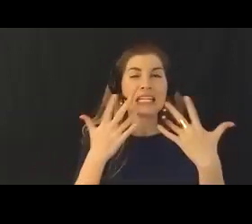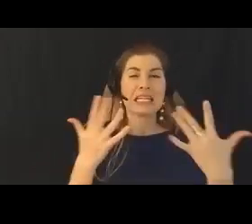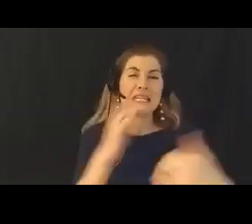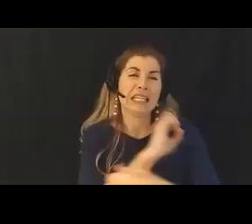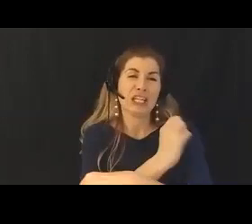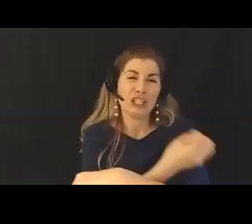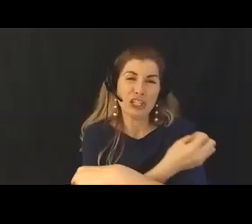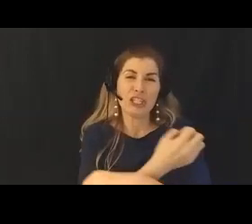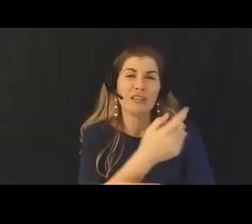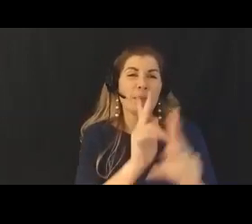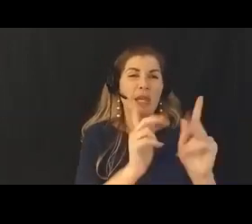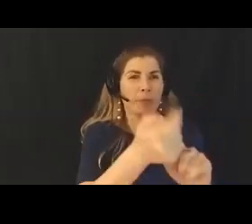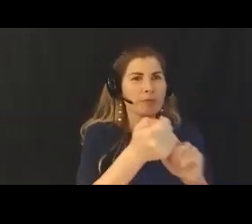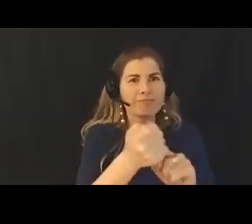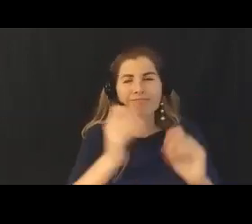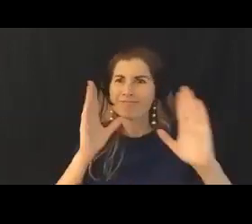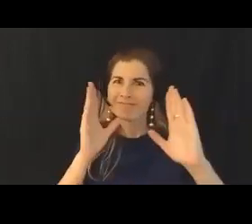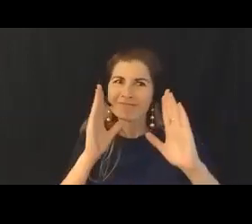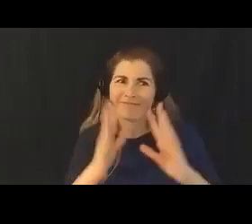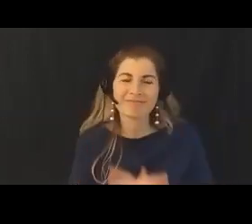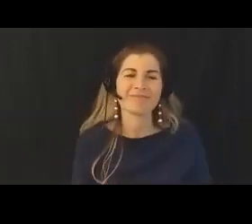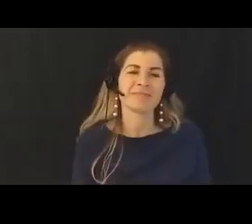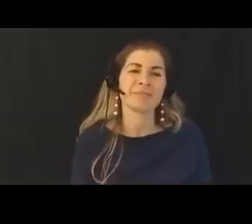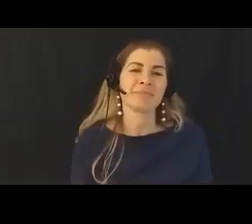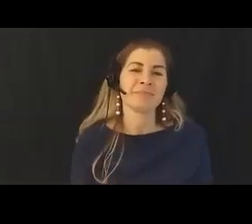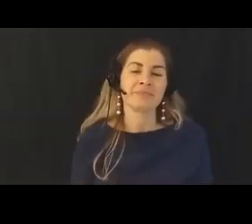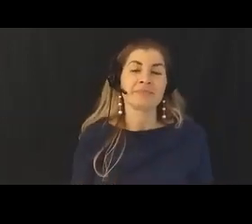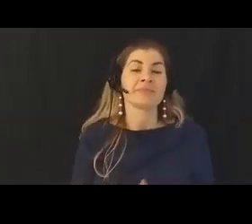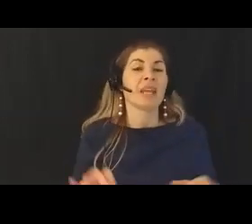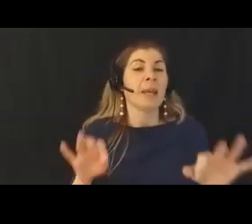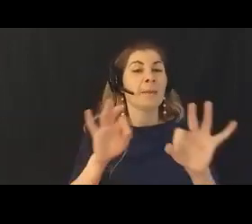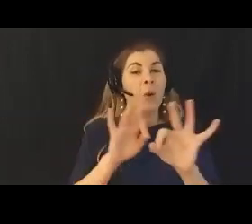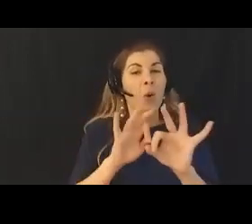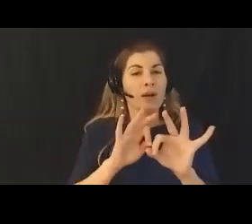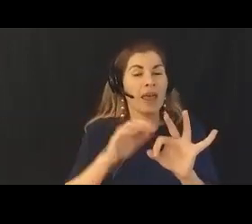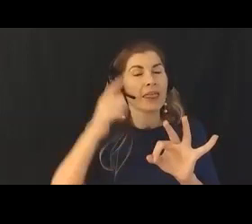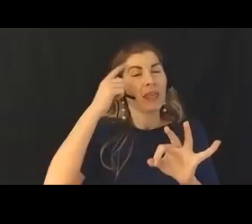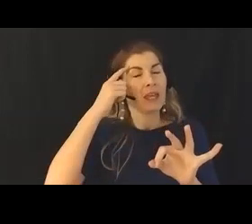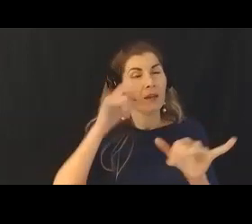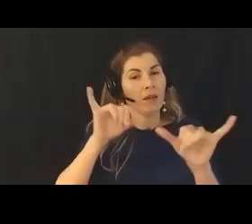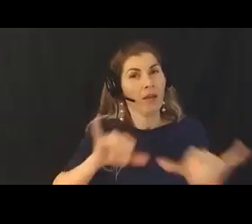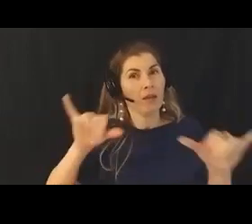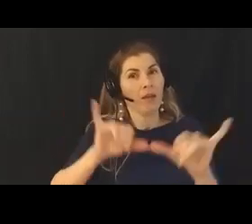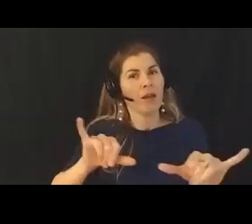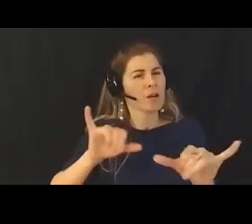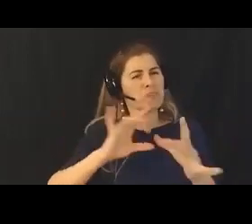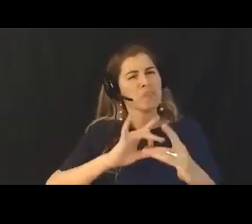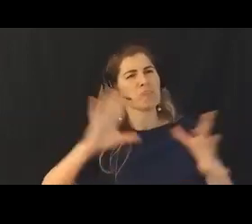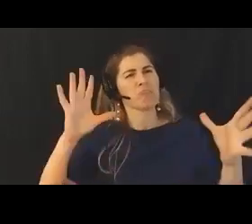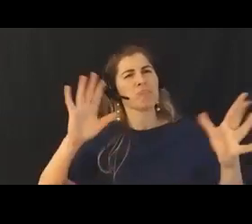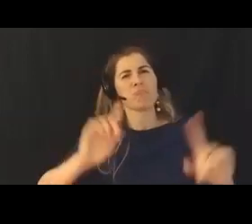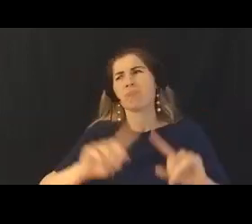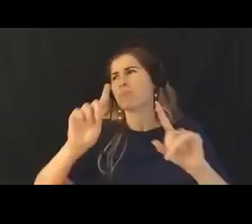and that participation to come back to you. Really important to think outside the box, right? There's so many great games